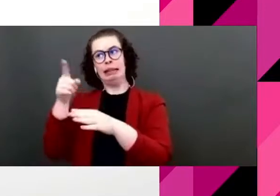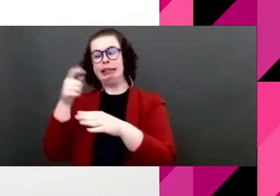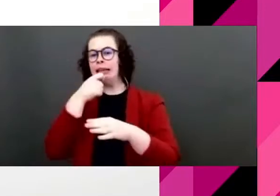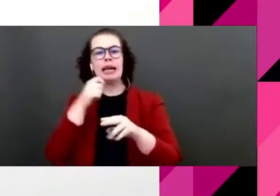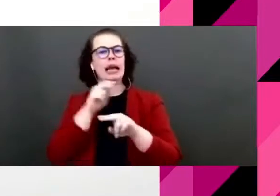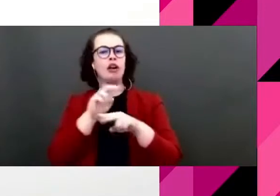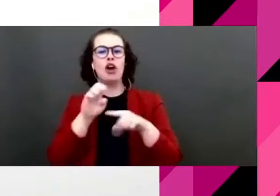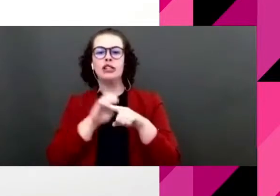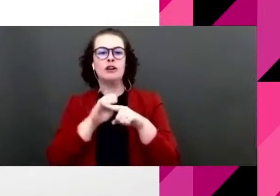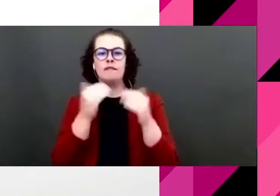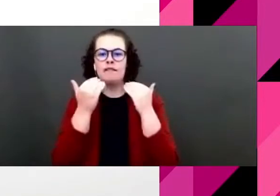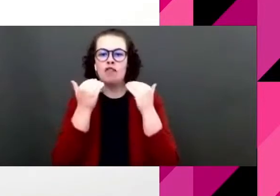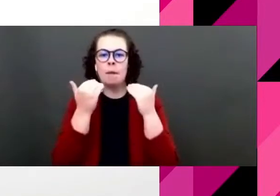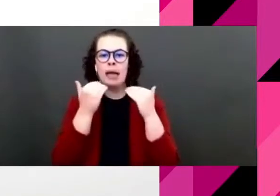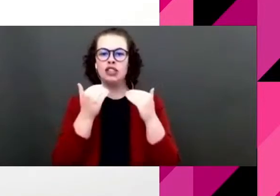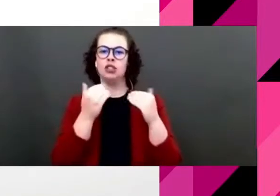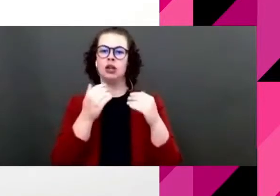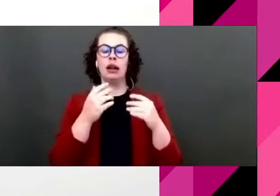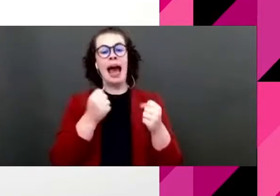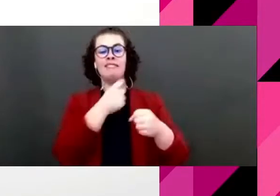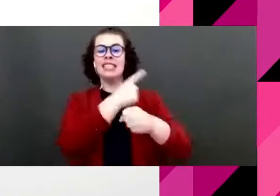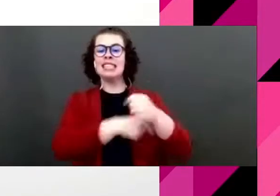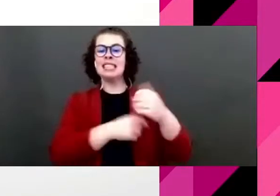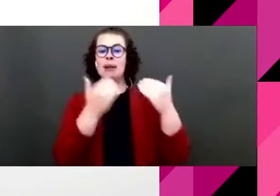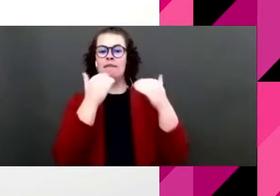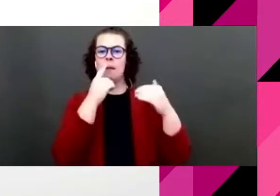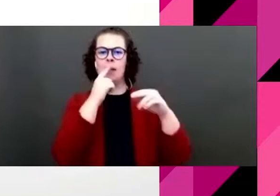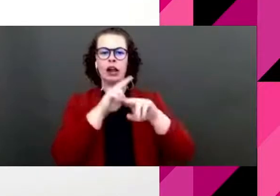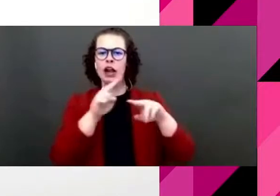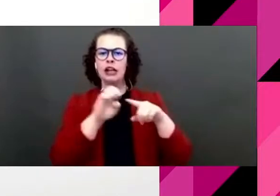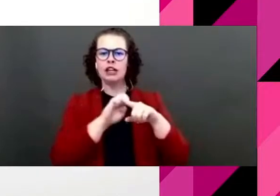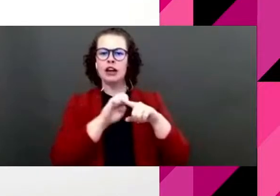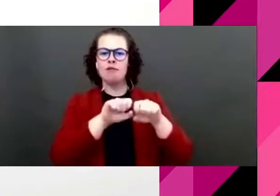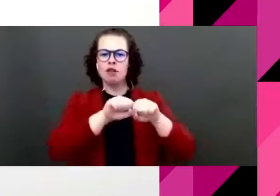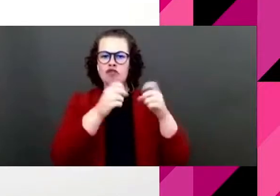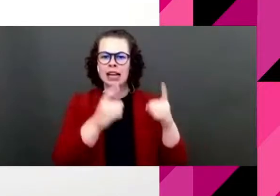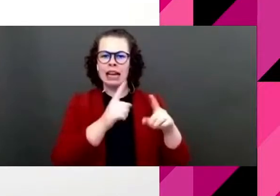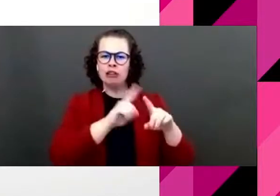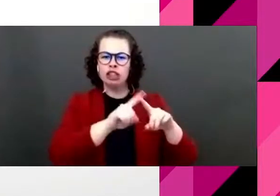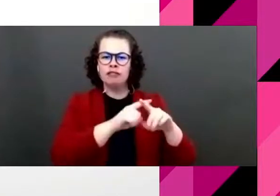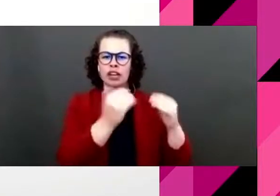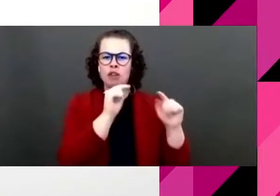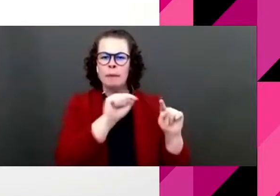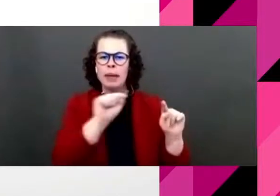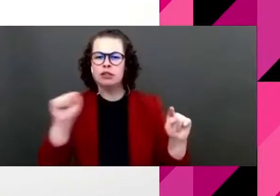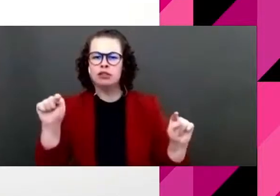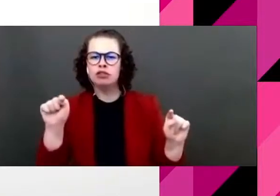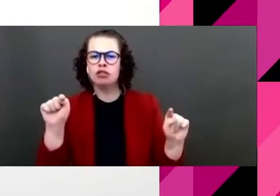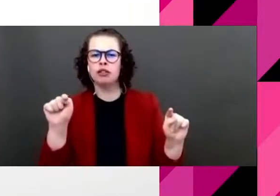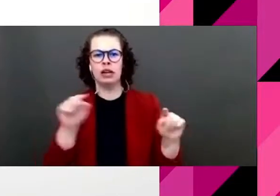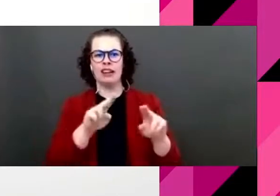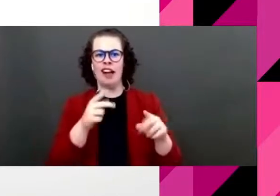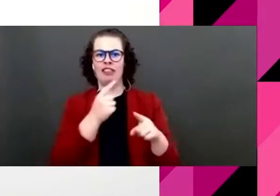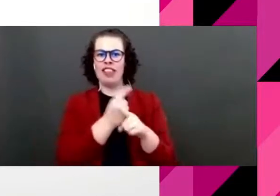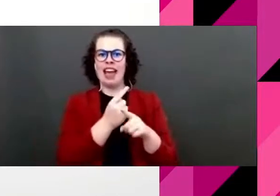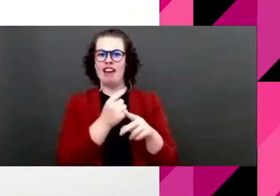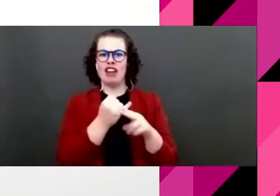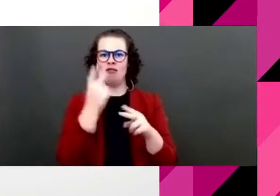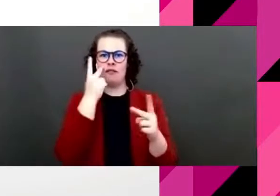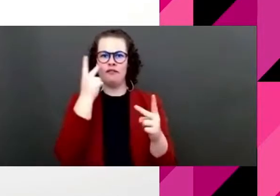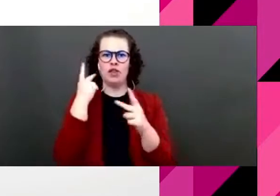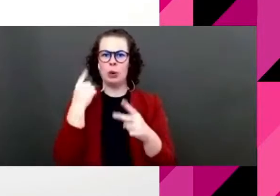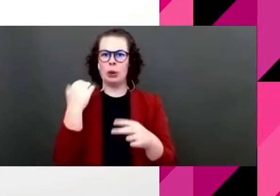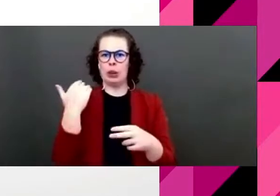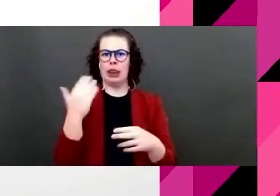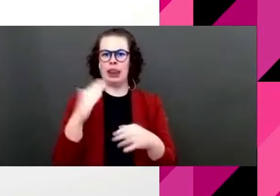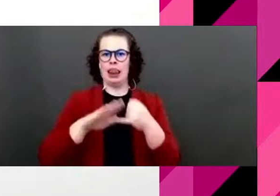disaggregated by disability at all stages of the criminal justice system in your review last year. Is this something that there